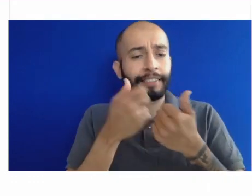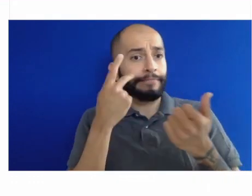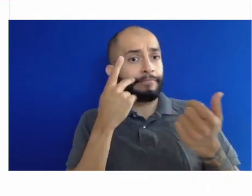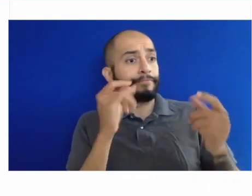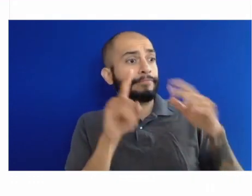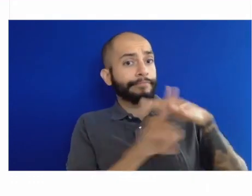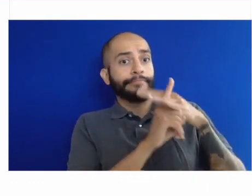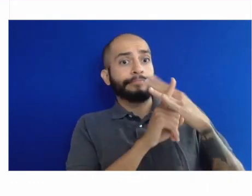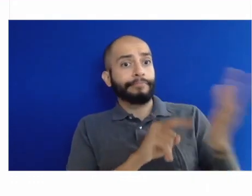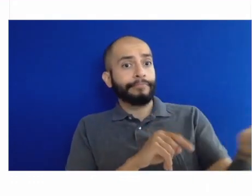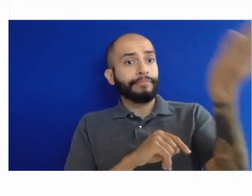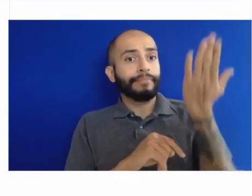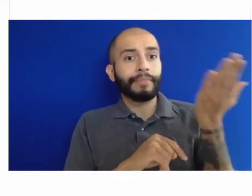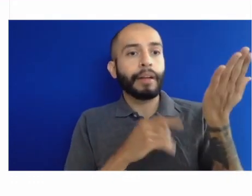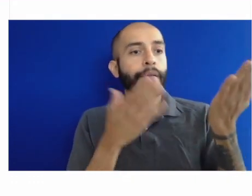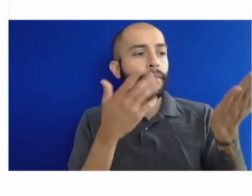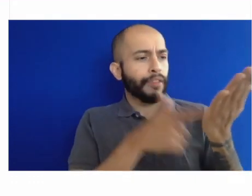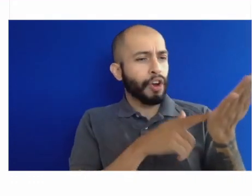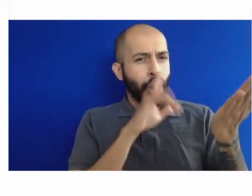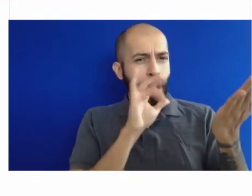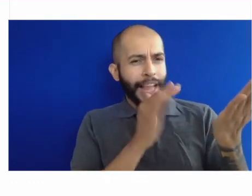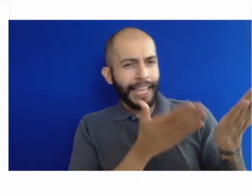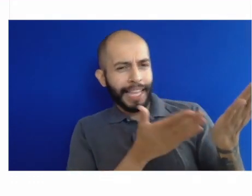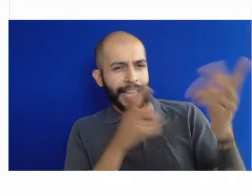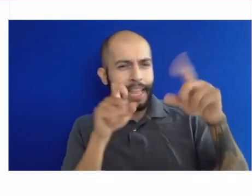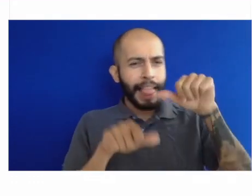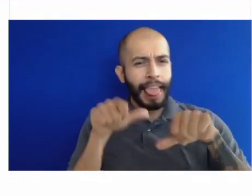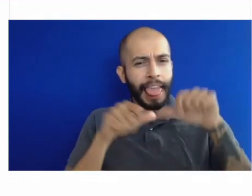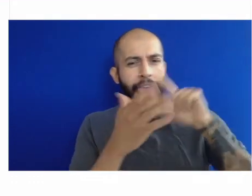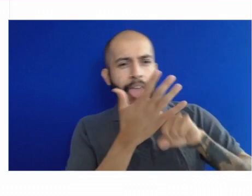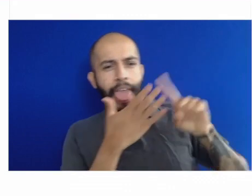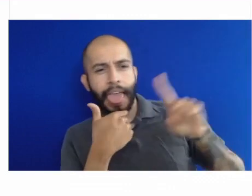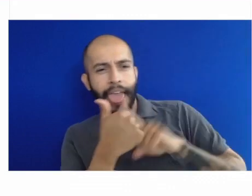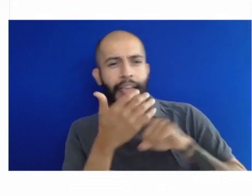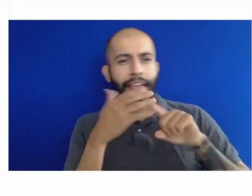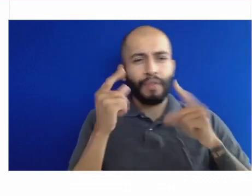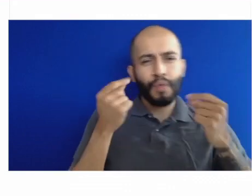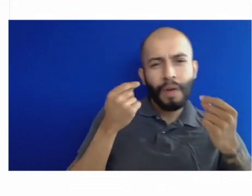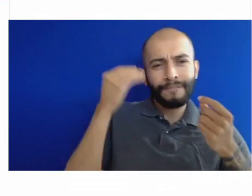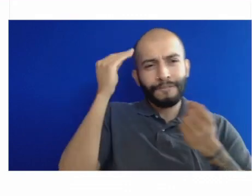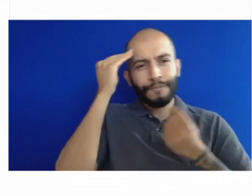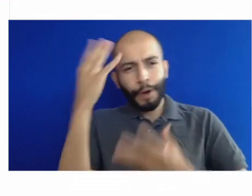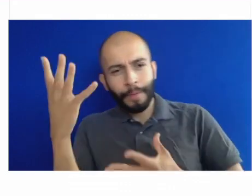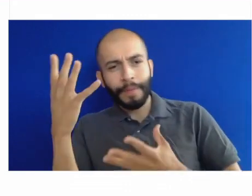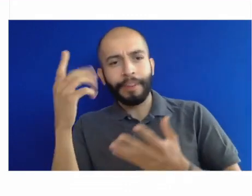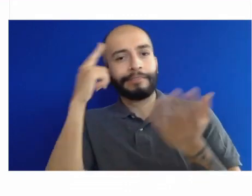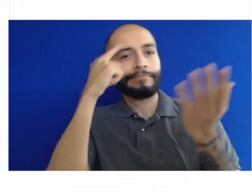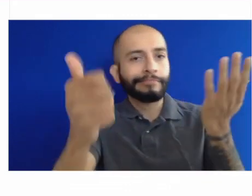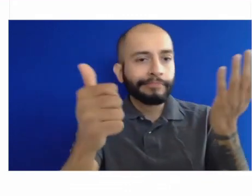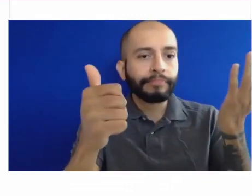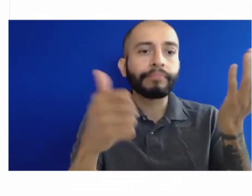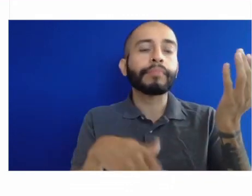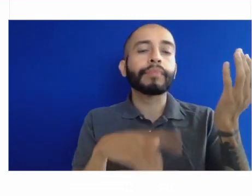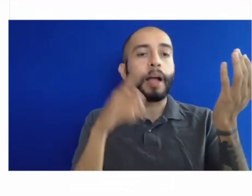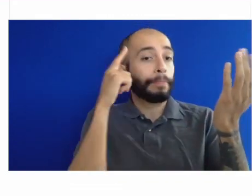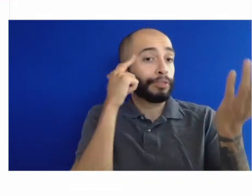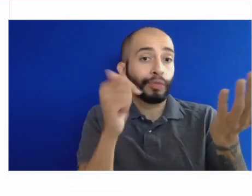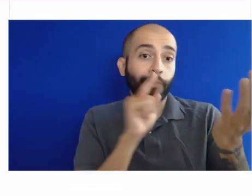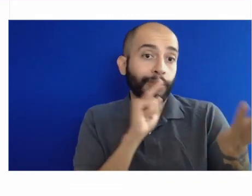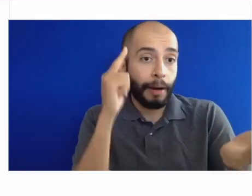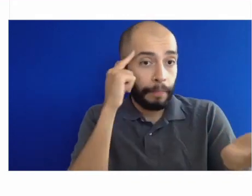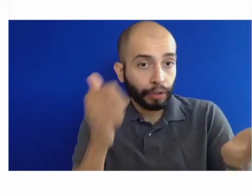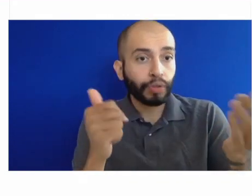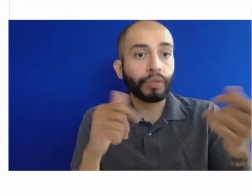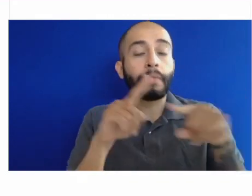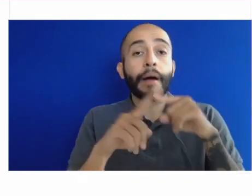information what you will, that's completely up to you. But it turns out that most people actually consider that information to be far less reliable, which is kind of what we want to